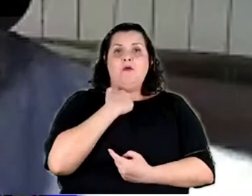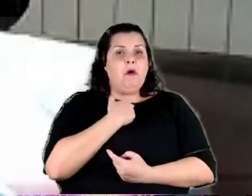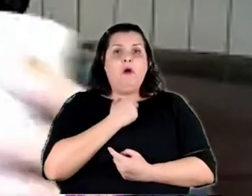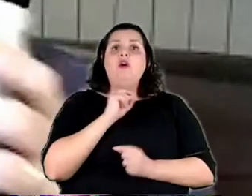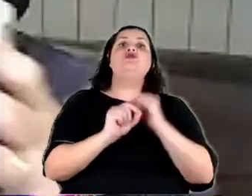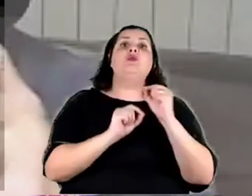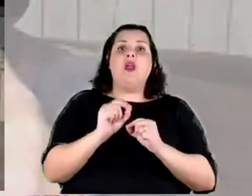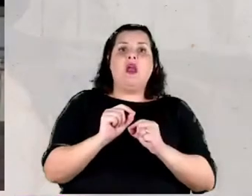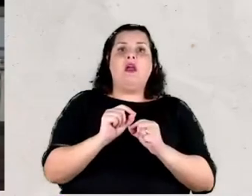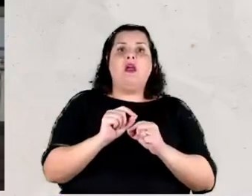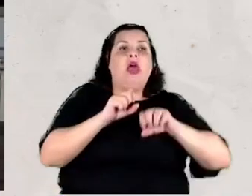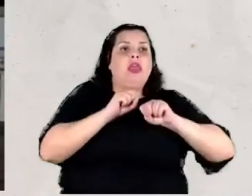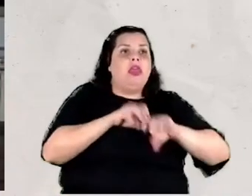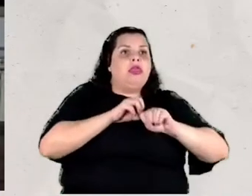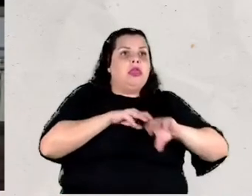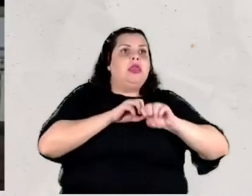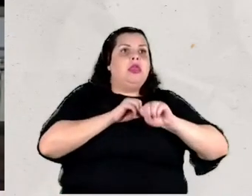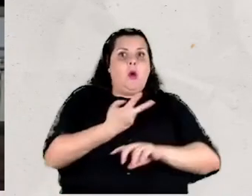Perfect. Thanks.